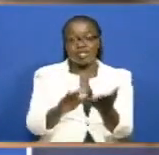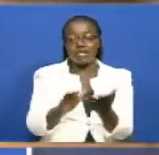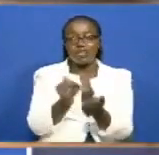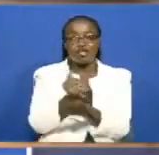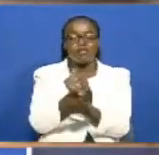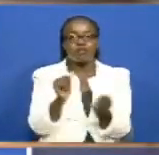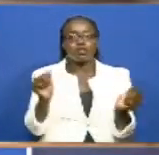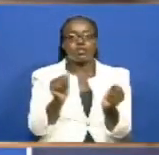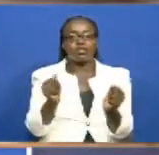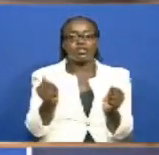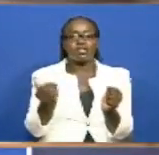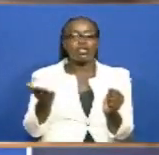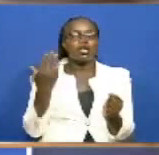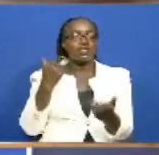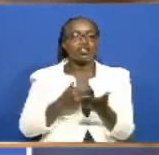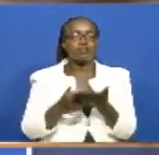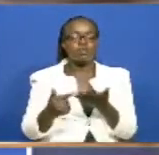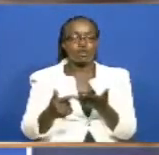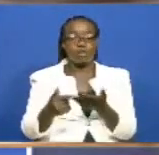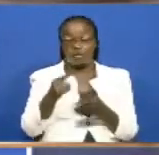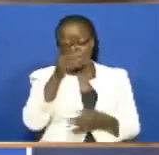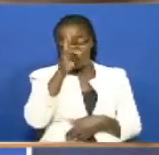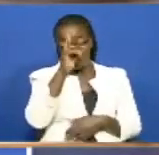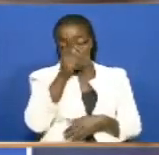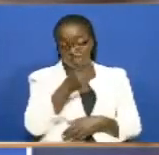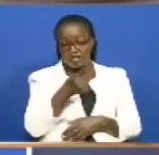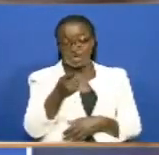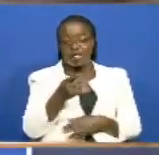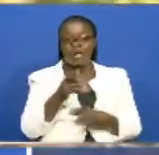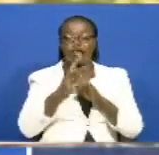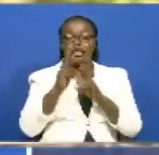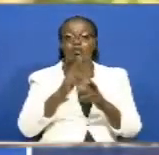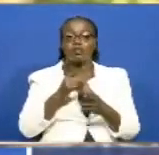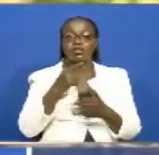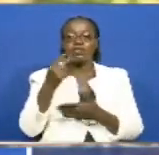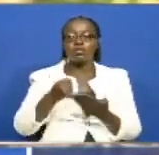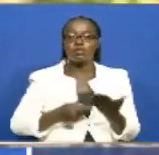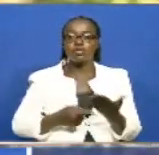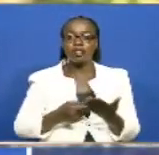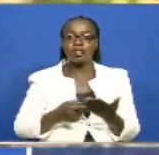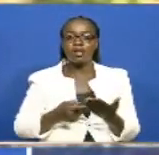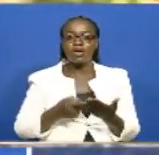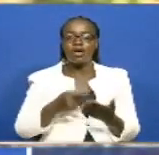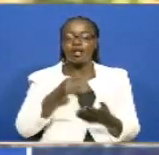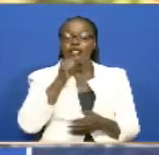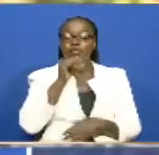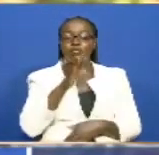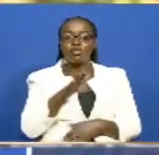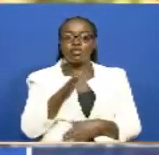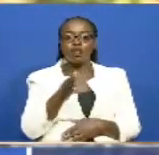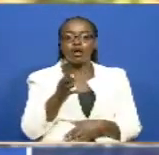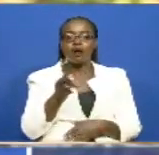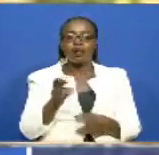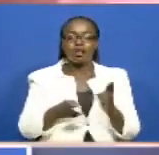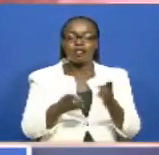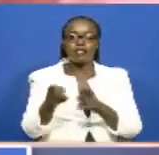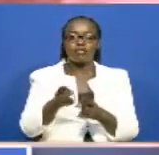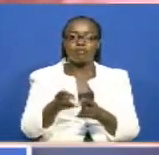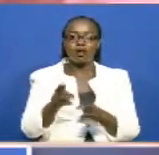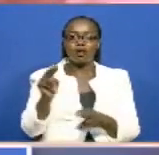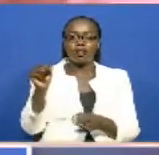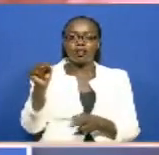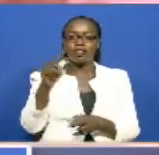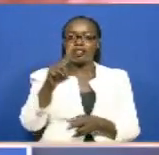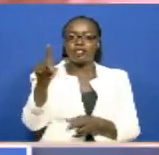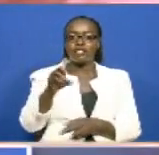bond last week. According to the police preliminary report, the body of the late was found floating on River Nzoia